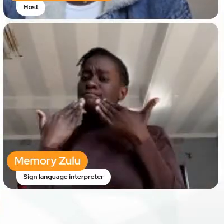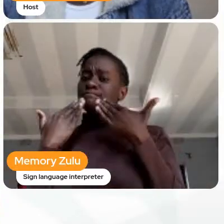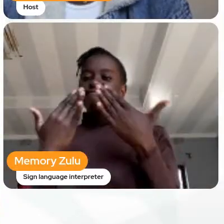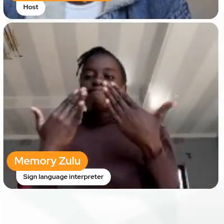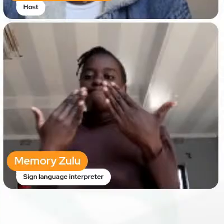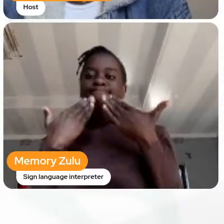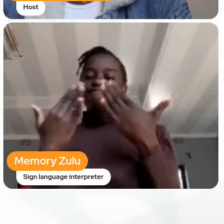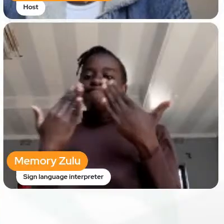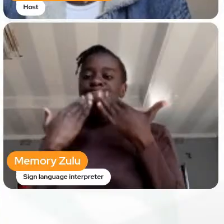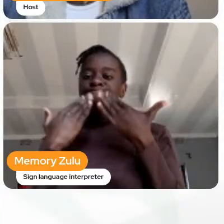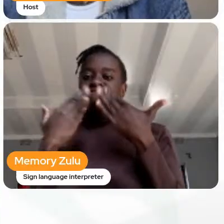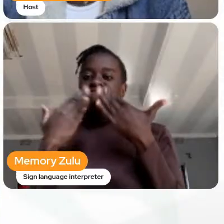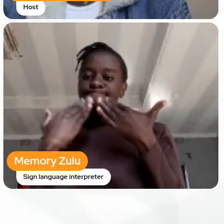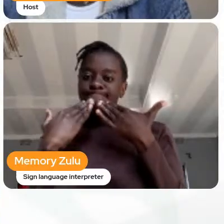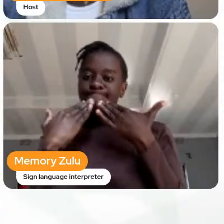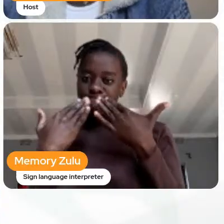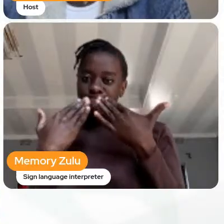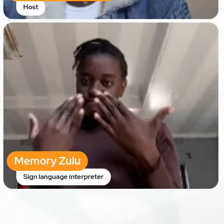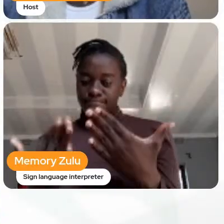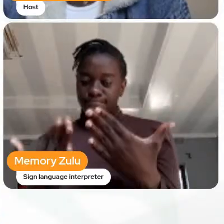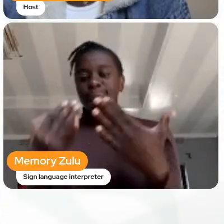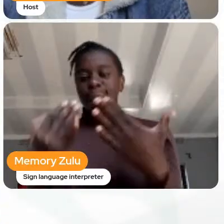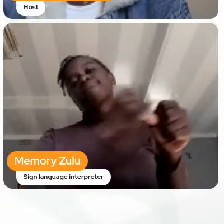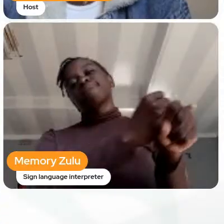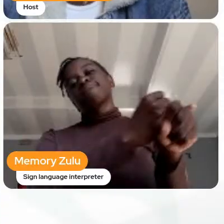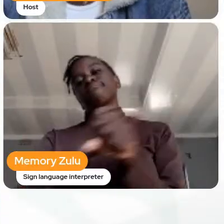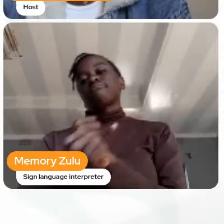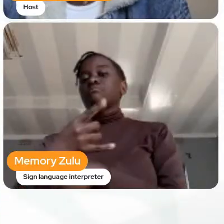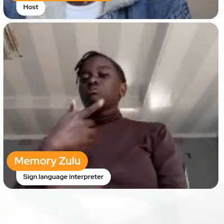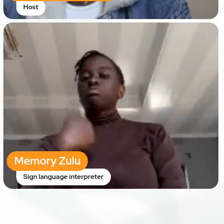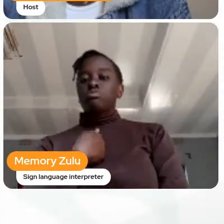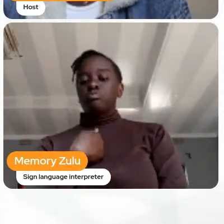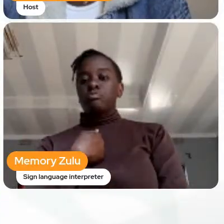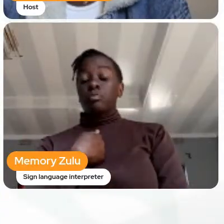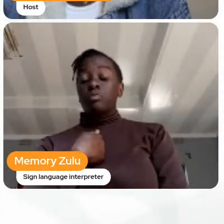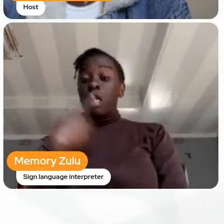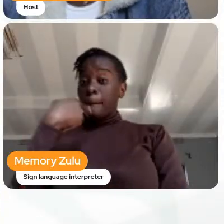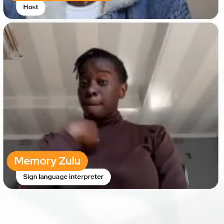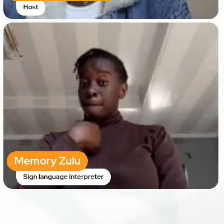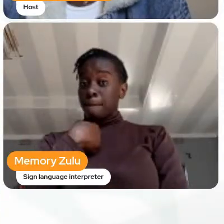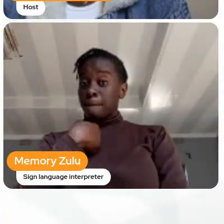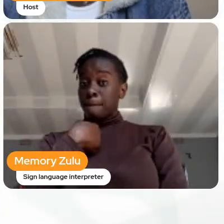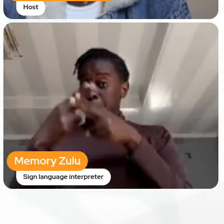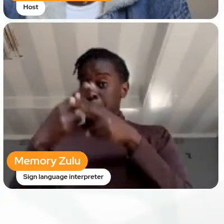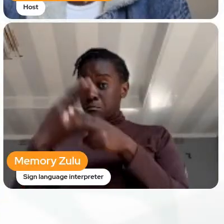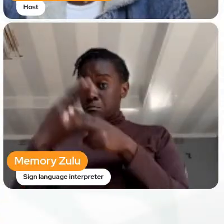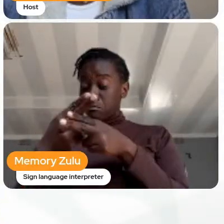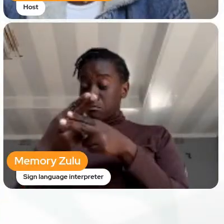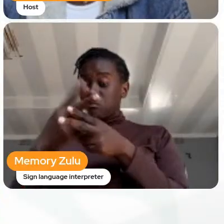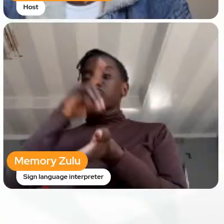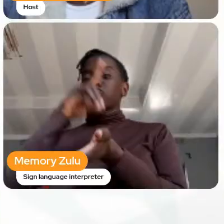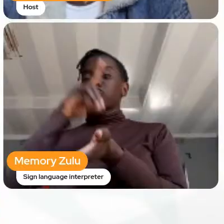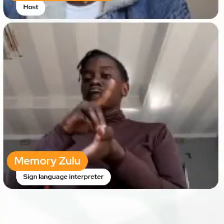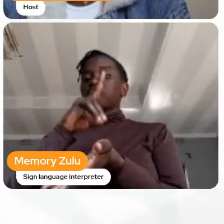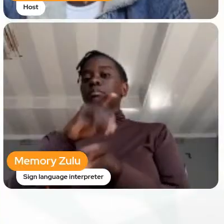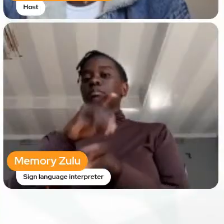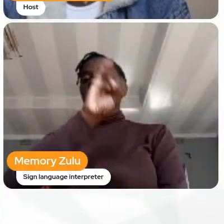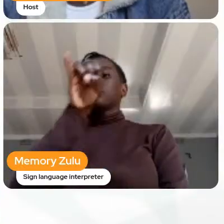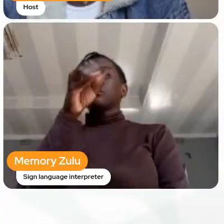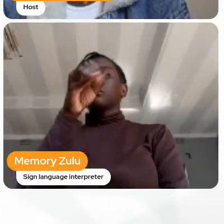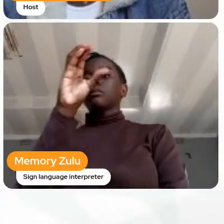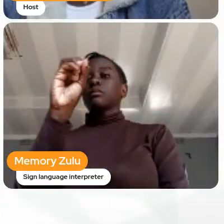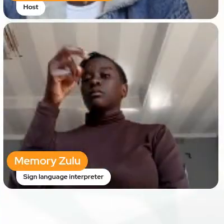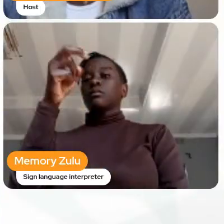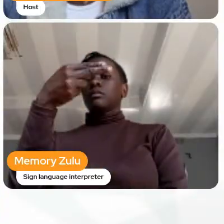this afternoon. My name is Dr. Jones Neba, your clinician. I'm